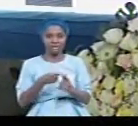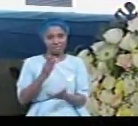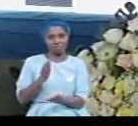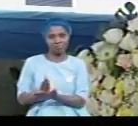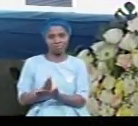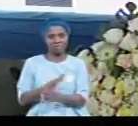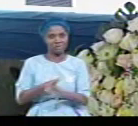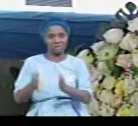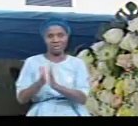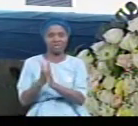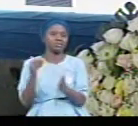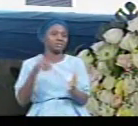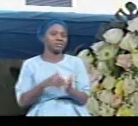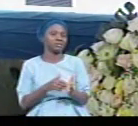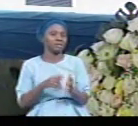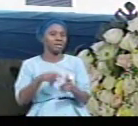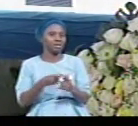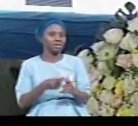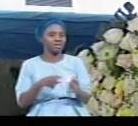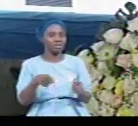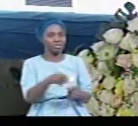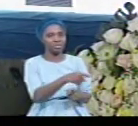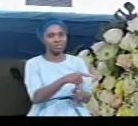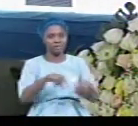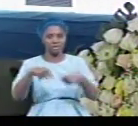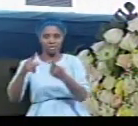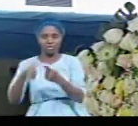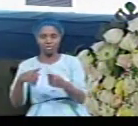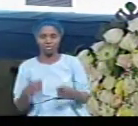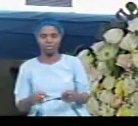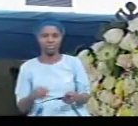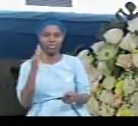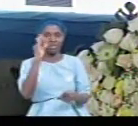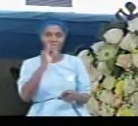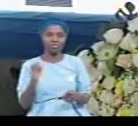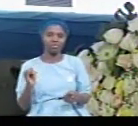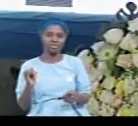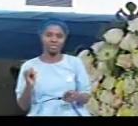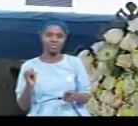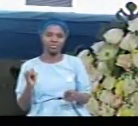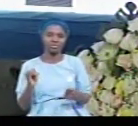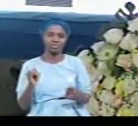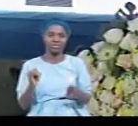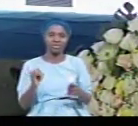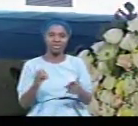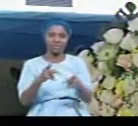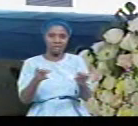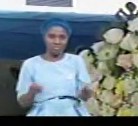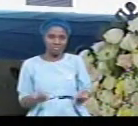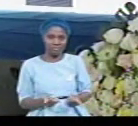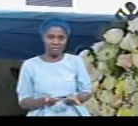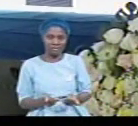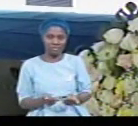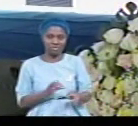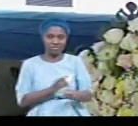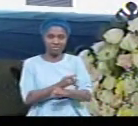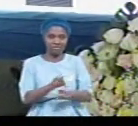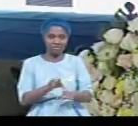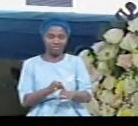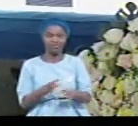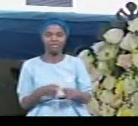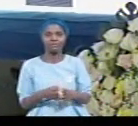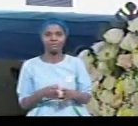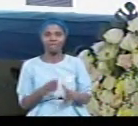the field, and the challenges that come to them there, higher, greater, mightier